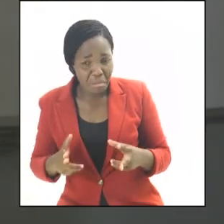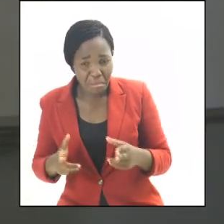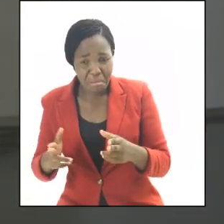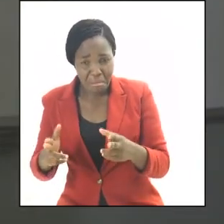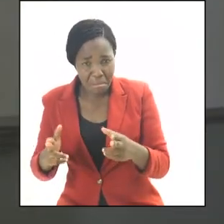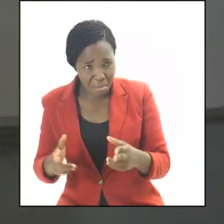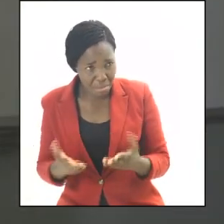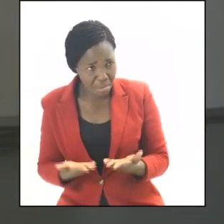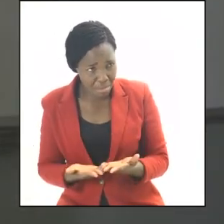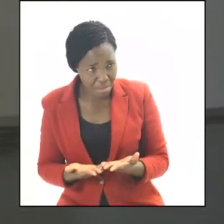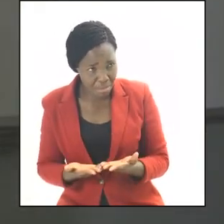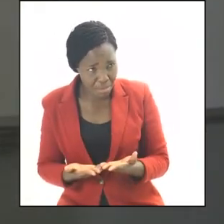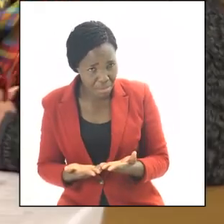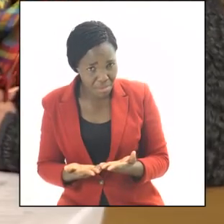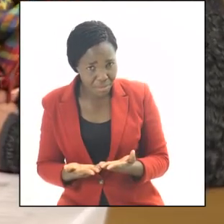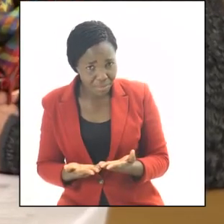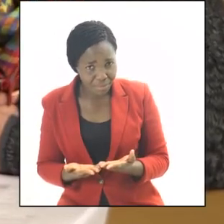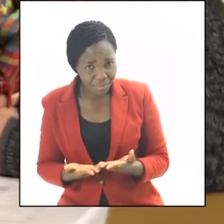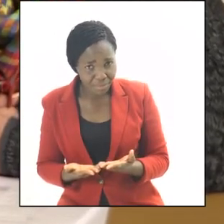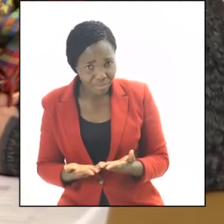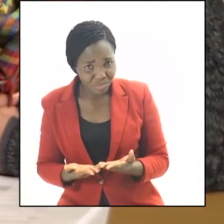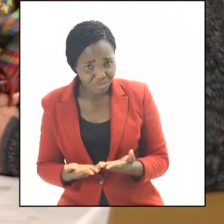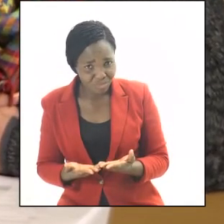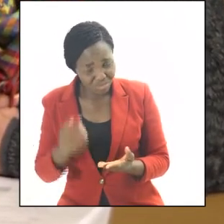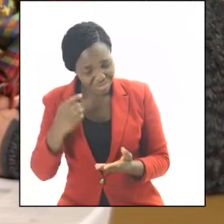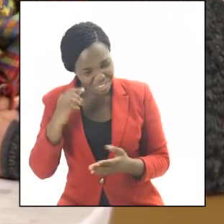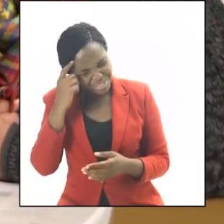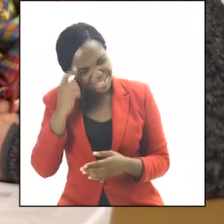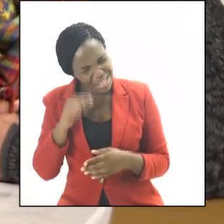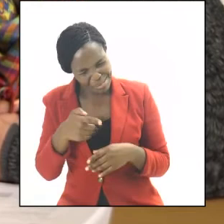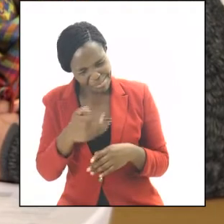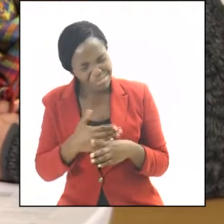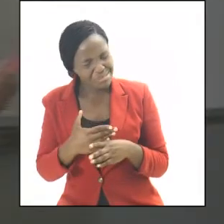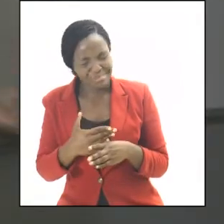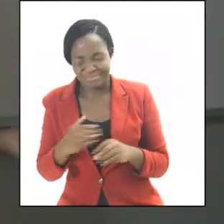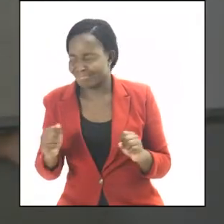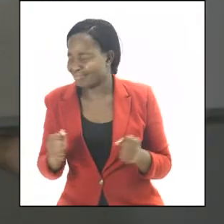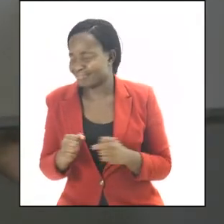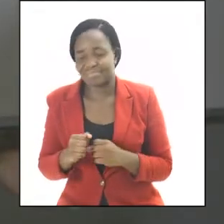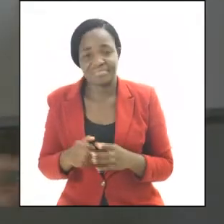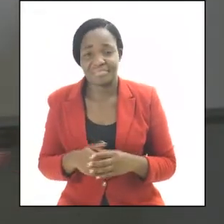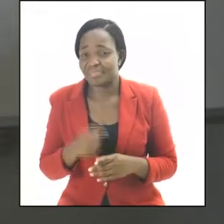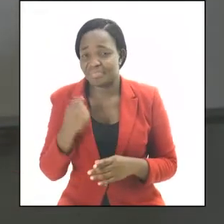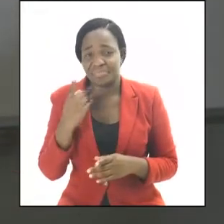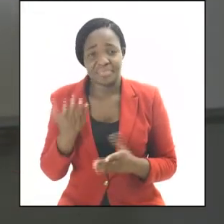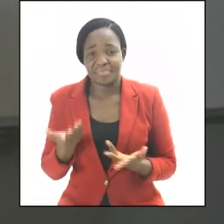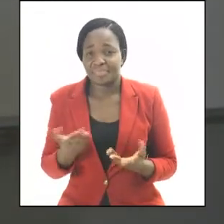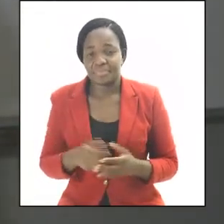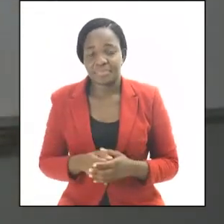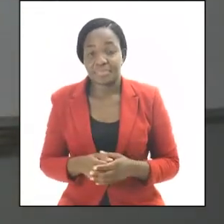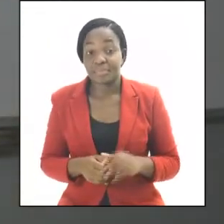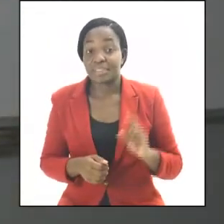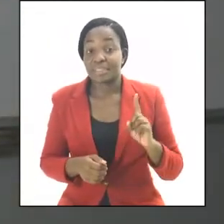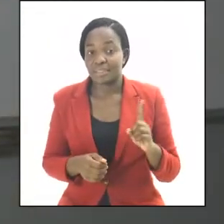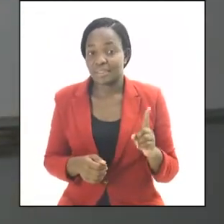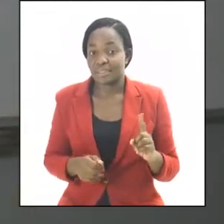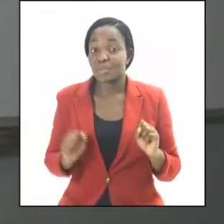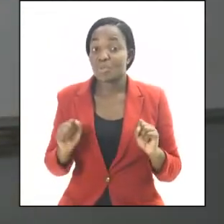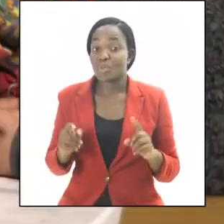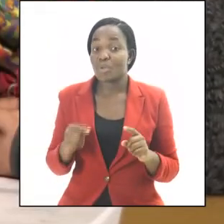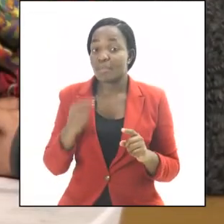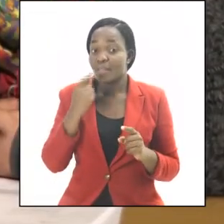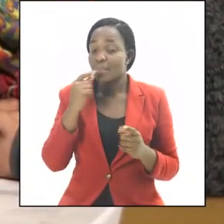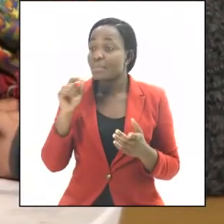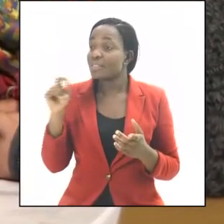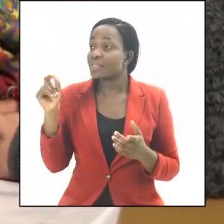the trapezium, and we cannot imagine how that would work. Well, I'll help you with pleasure, of course. Do you have your